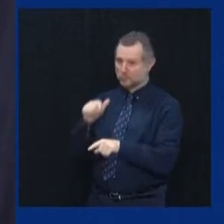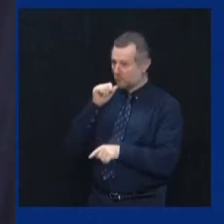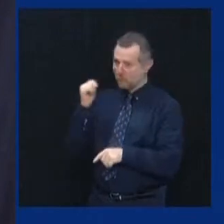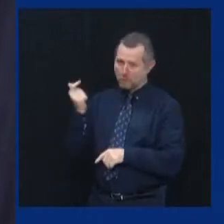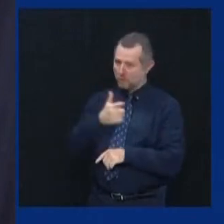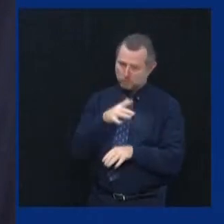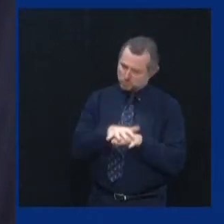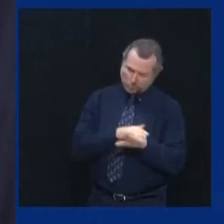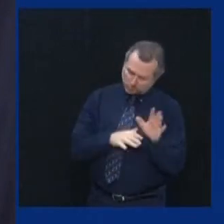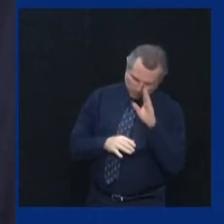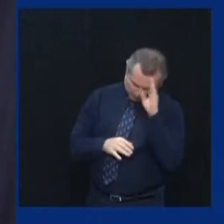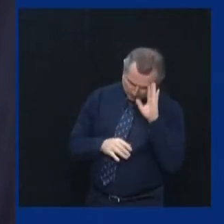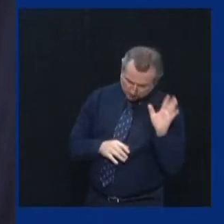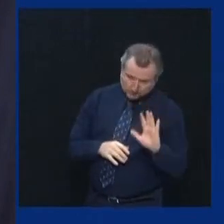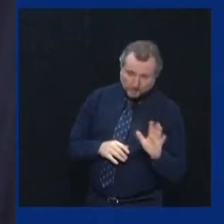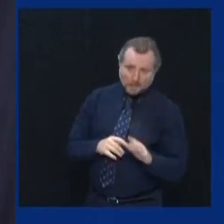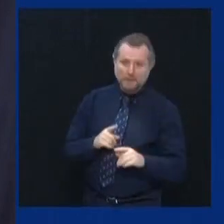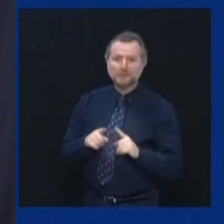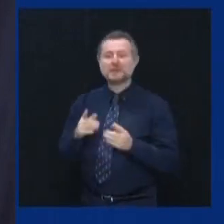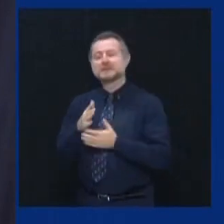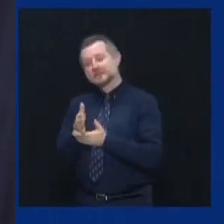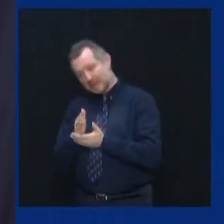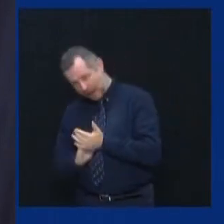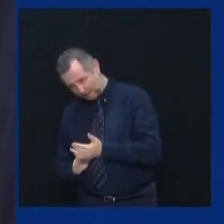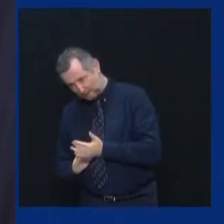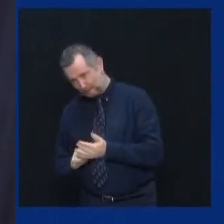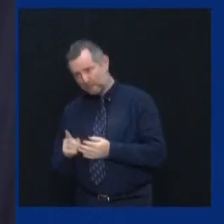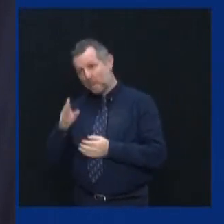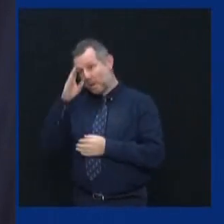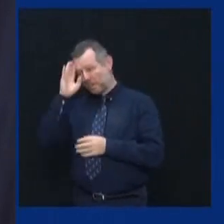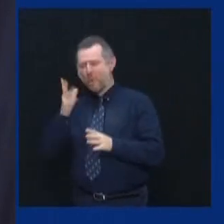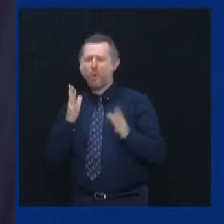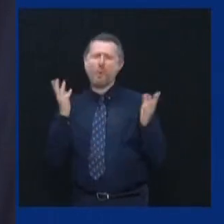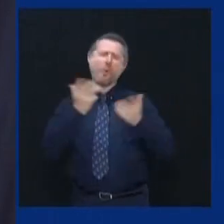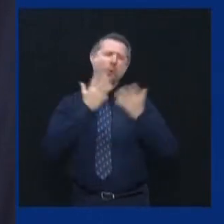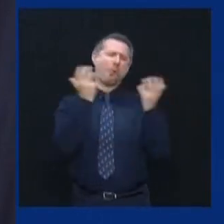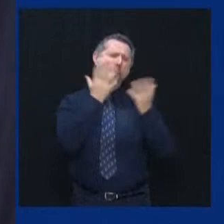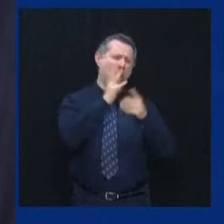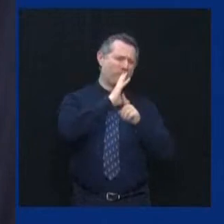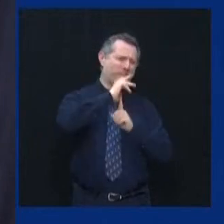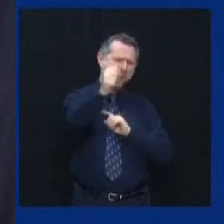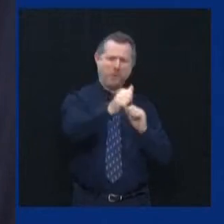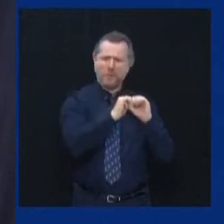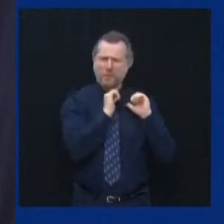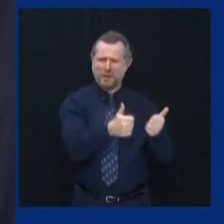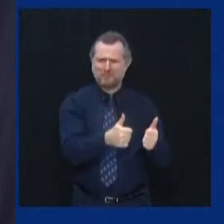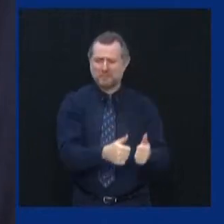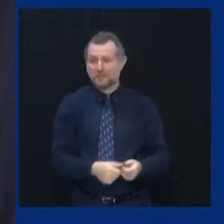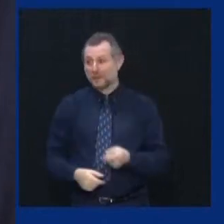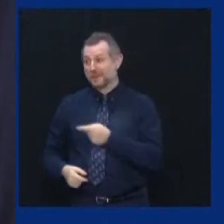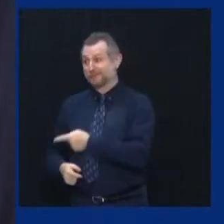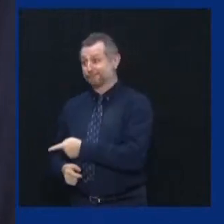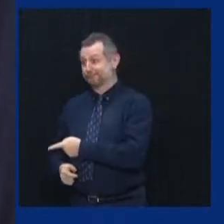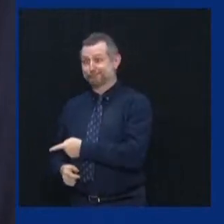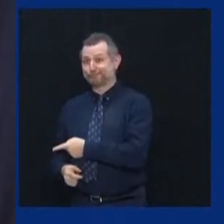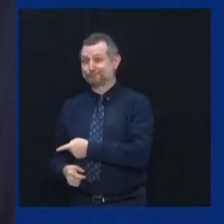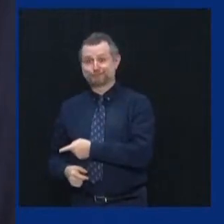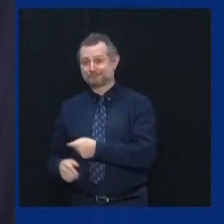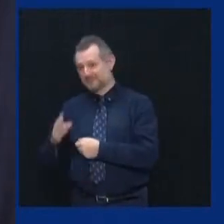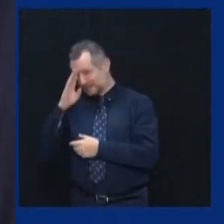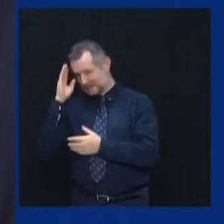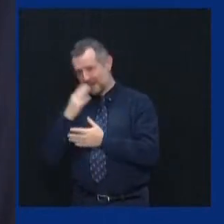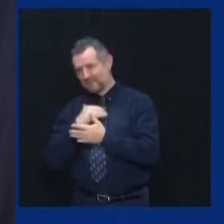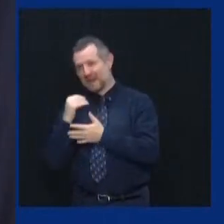slow. You have some hospitals that did a fantastic job. We'll put out the list of the